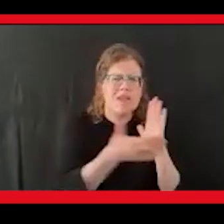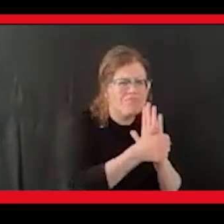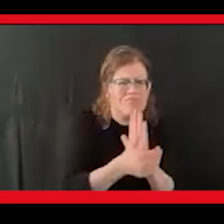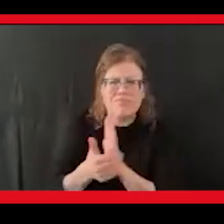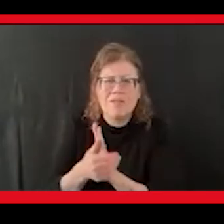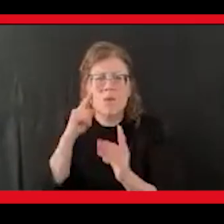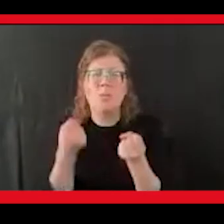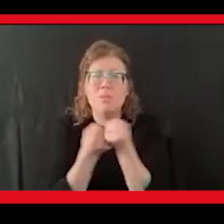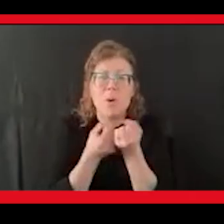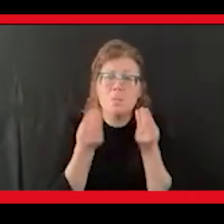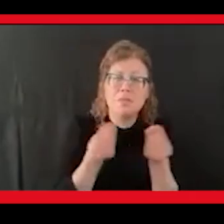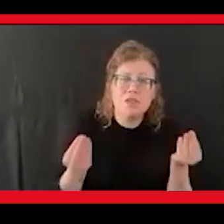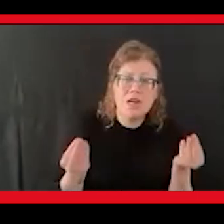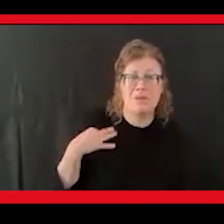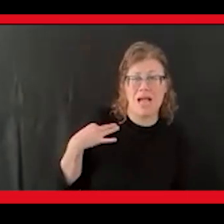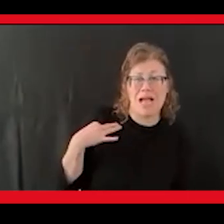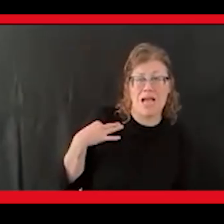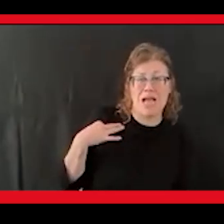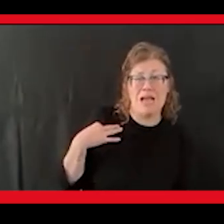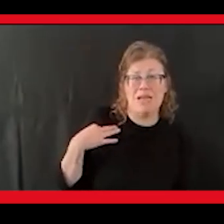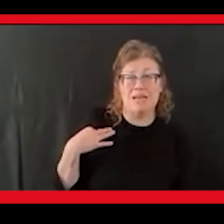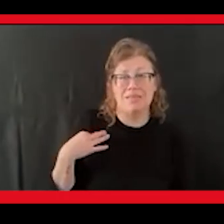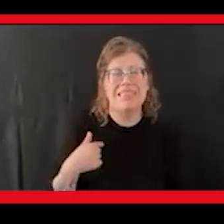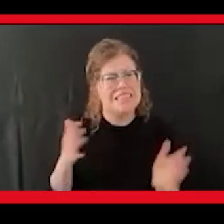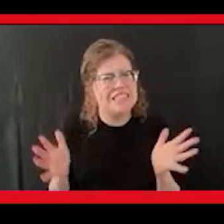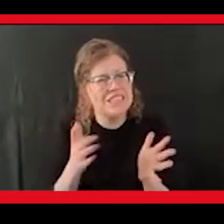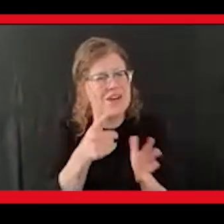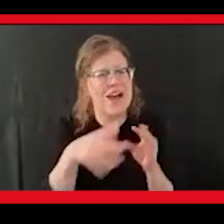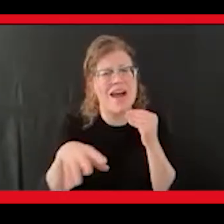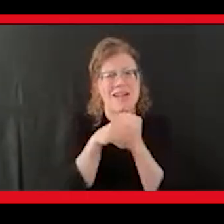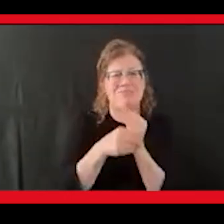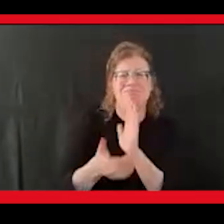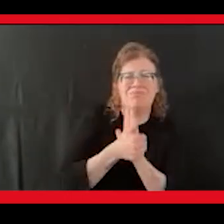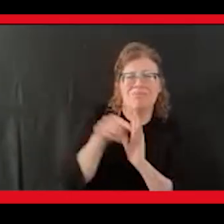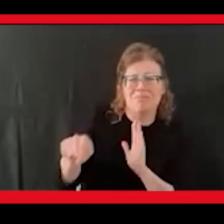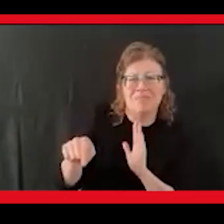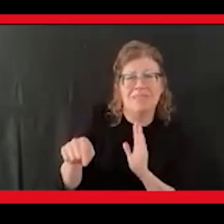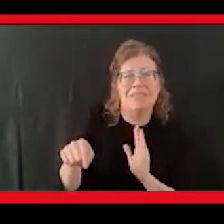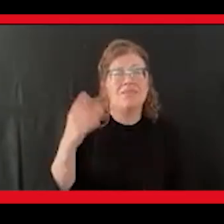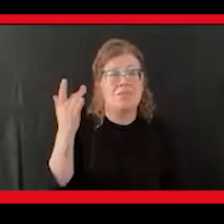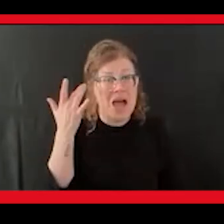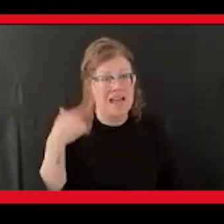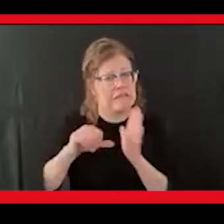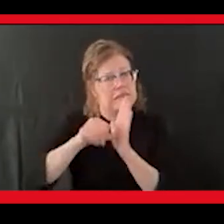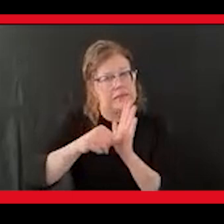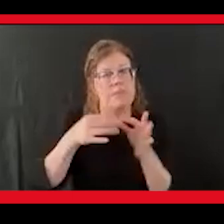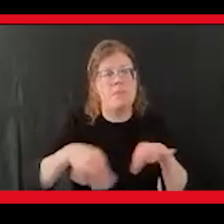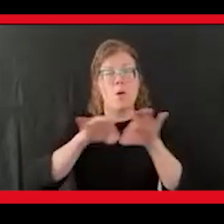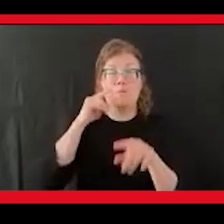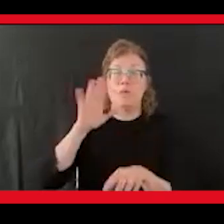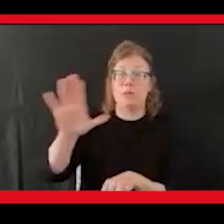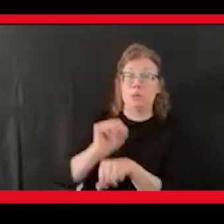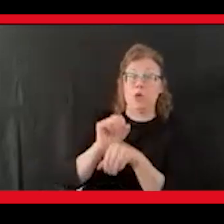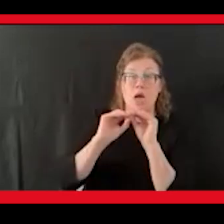to include examples of previous works presented by your organization. A good application is